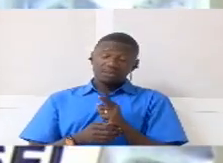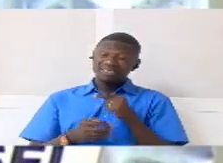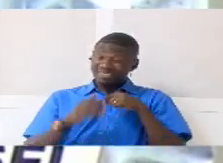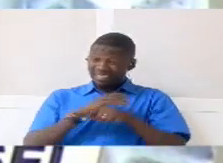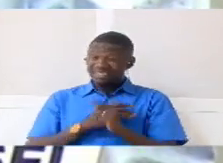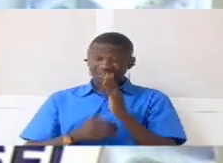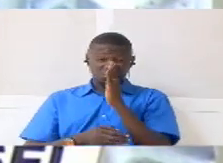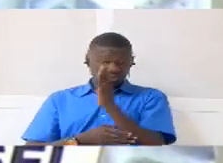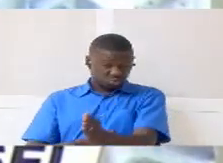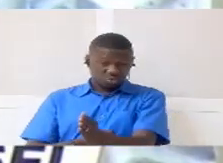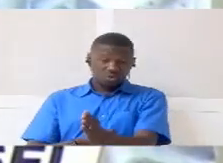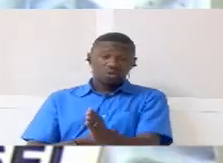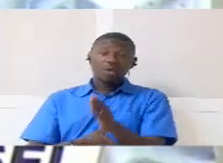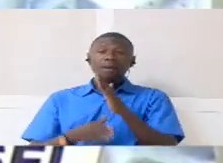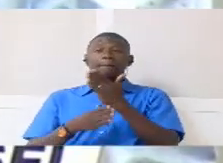1994